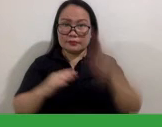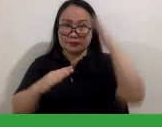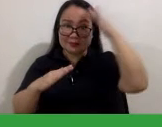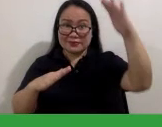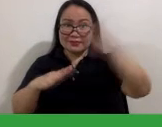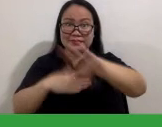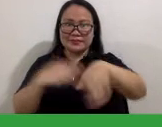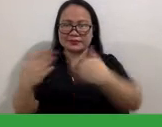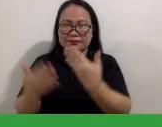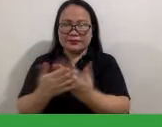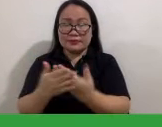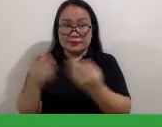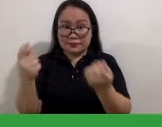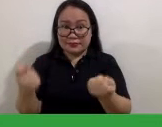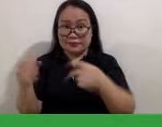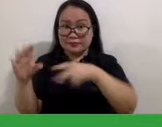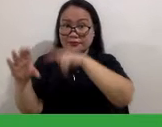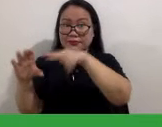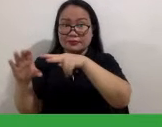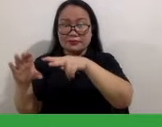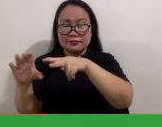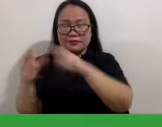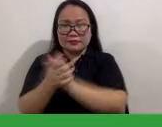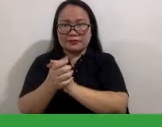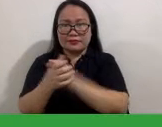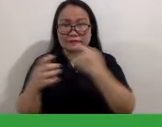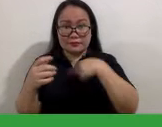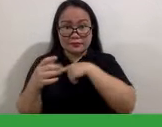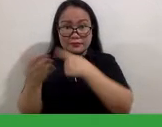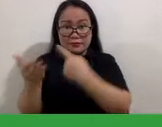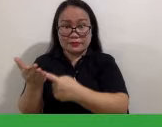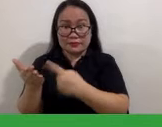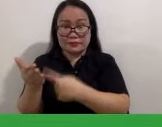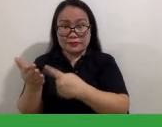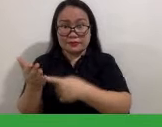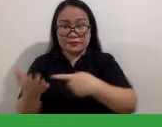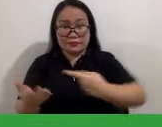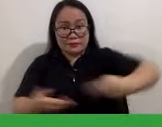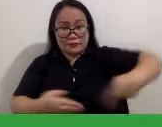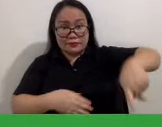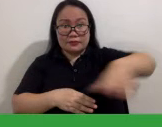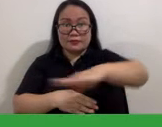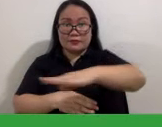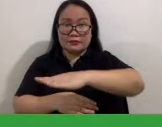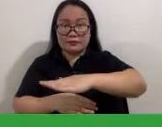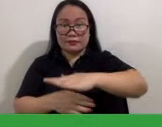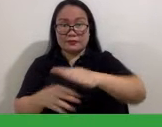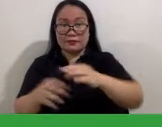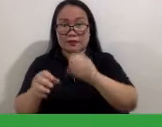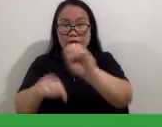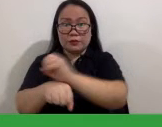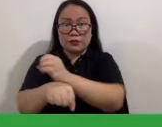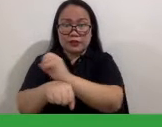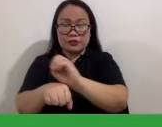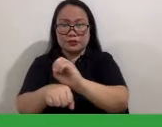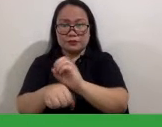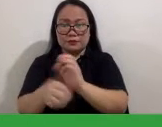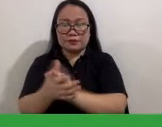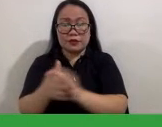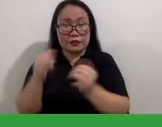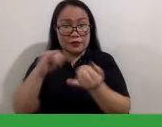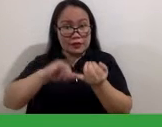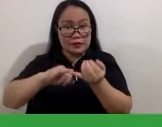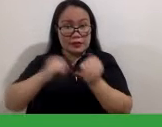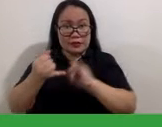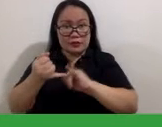Hi mga kawawmat! In this video tutorial, we will be discussing the properties of operations on integers. So what will